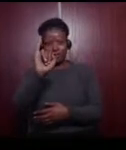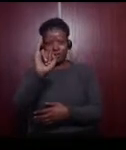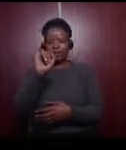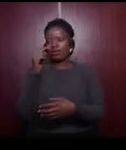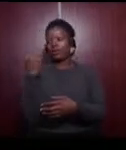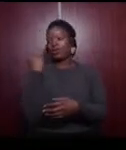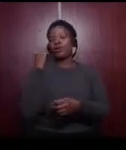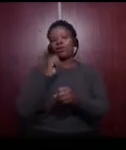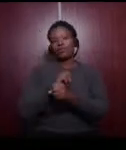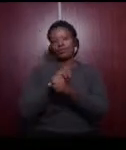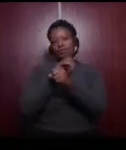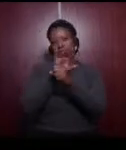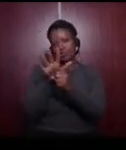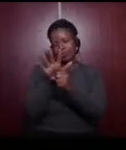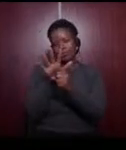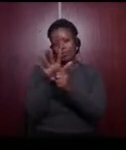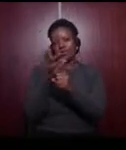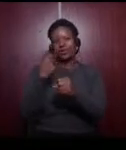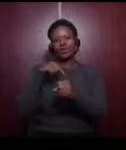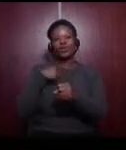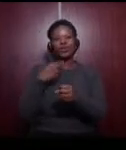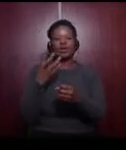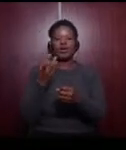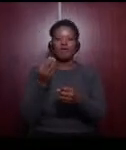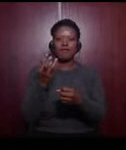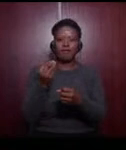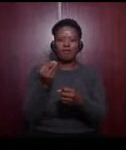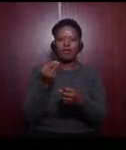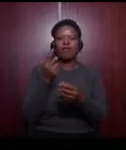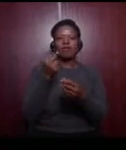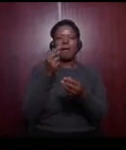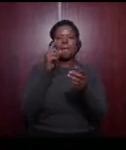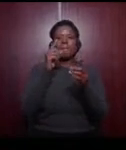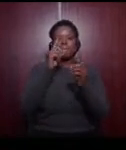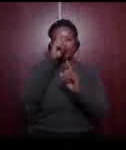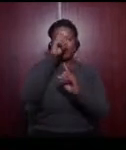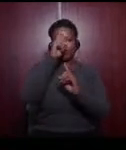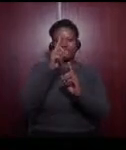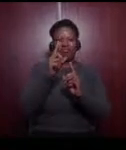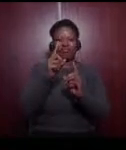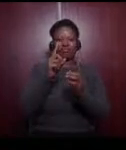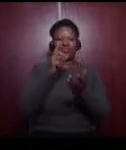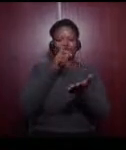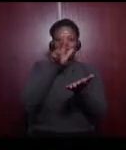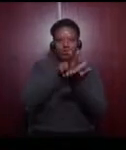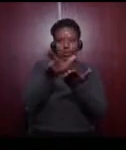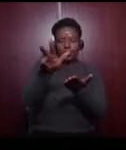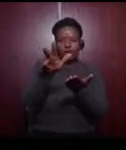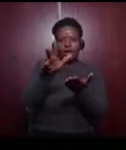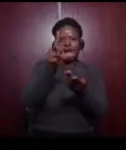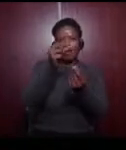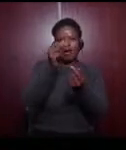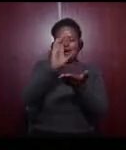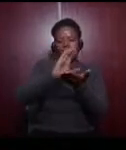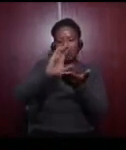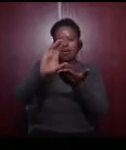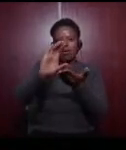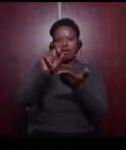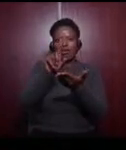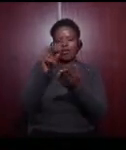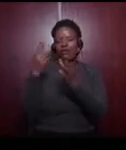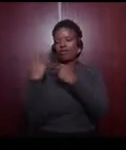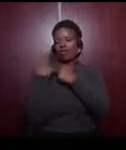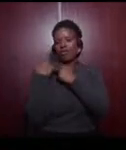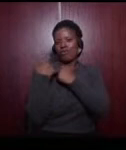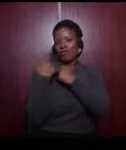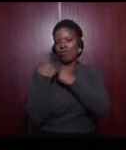besina I solidarity fund. Be under which it was responsible, it was under